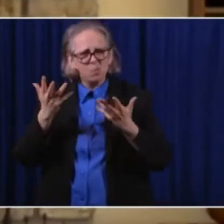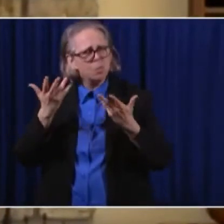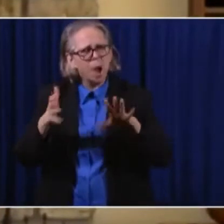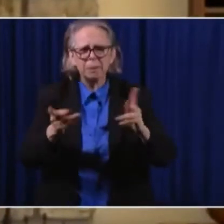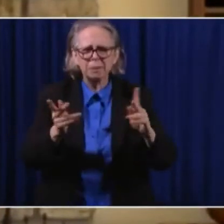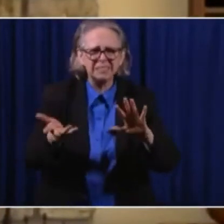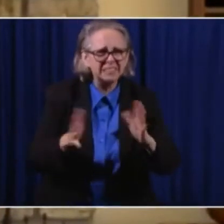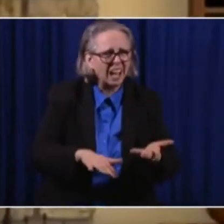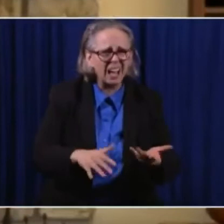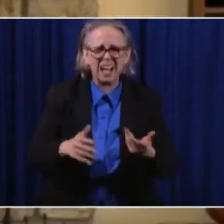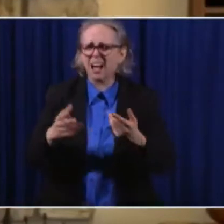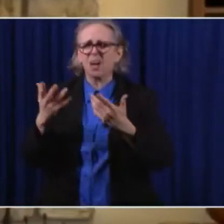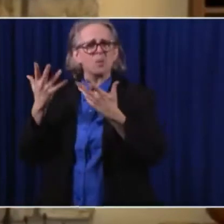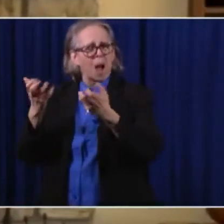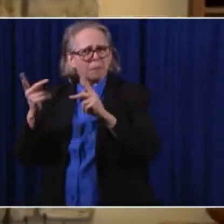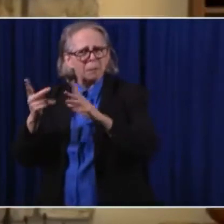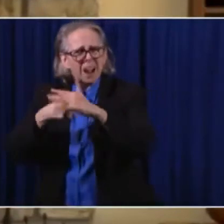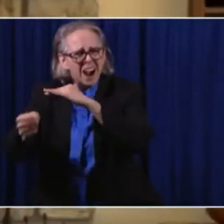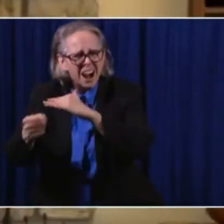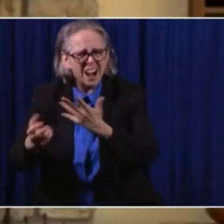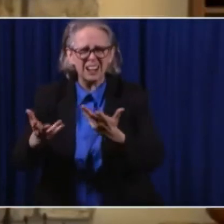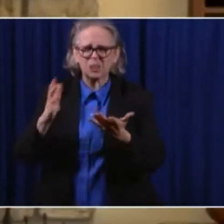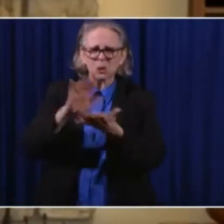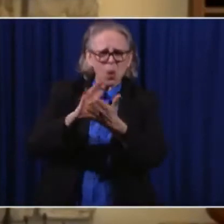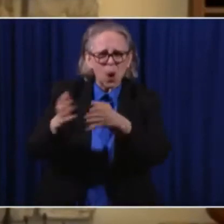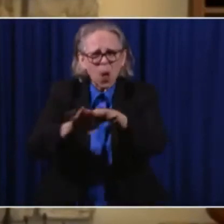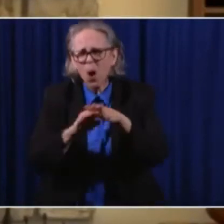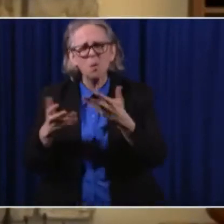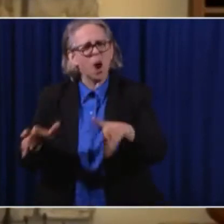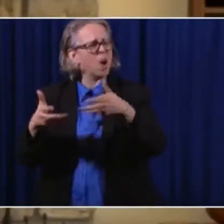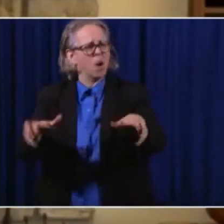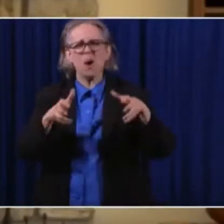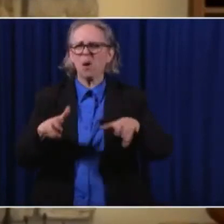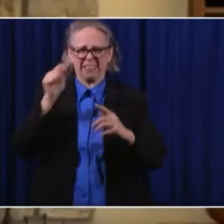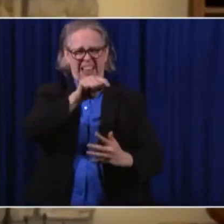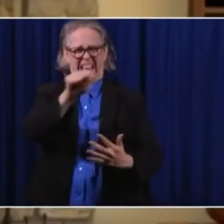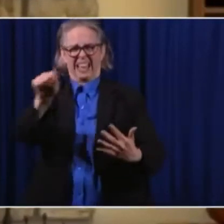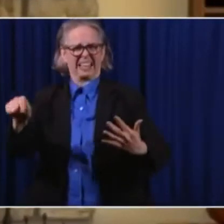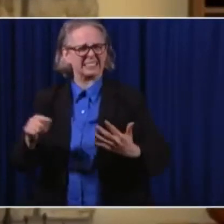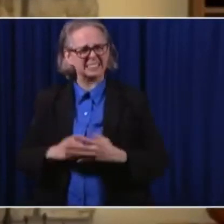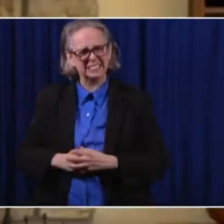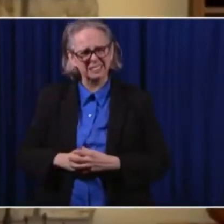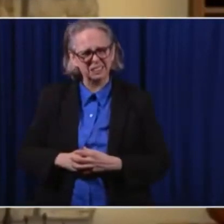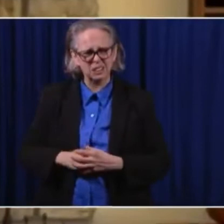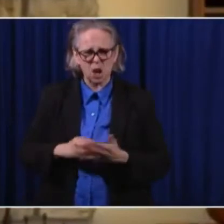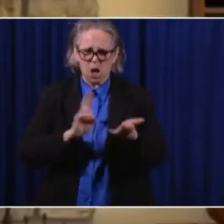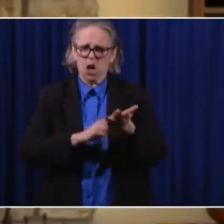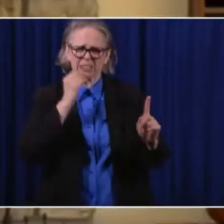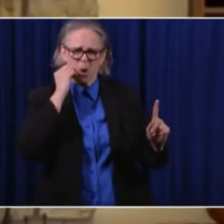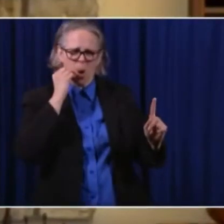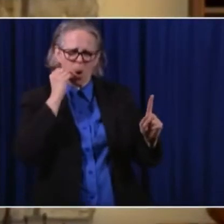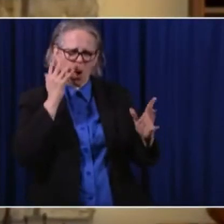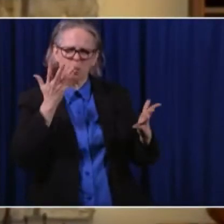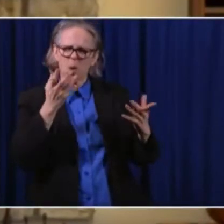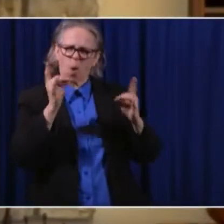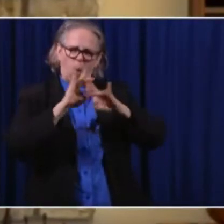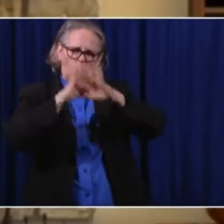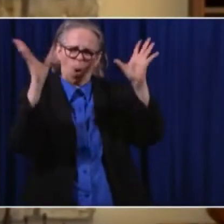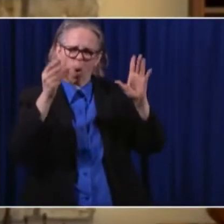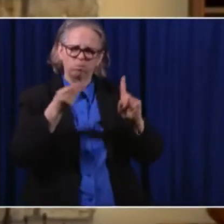hospital, a lot more schools closed, a lot more virus get into our nursing homes and our hospitals be really hit.